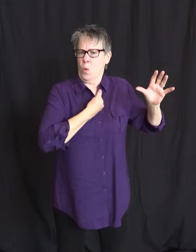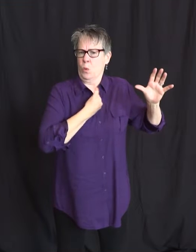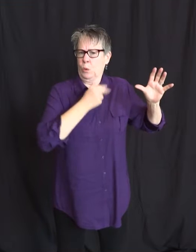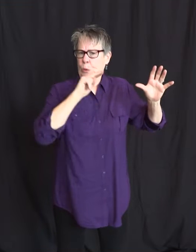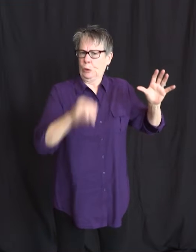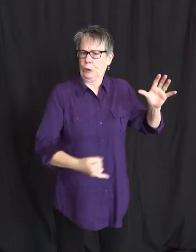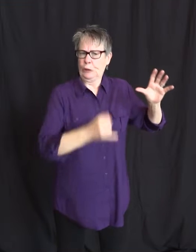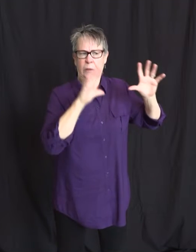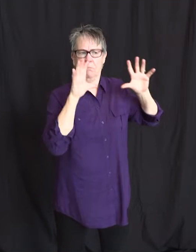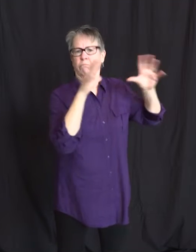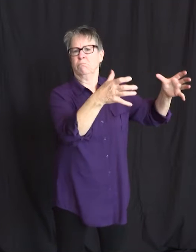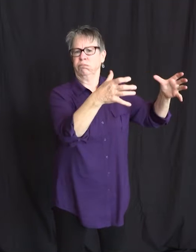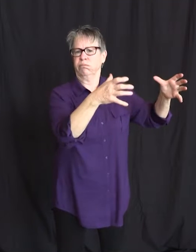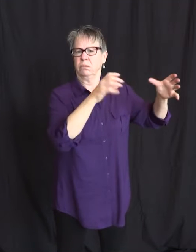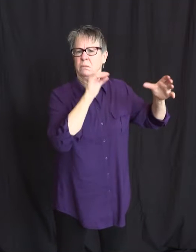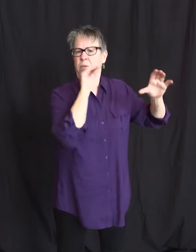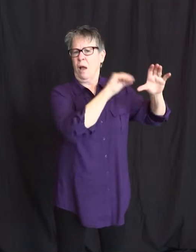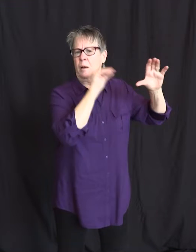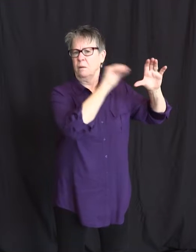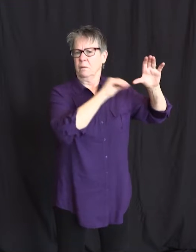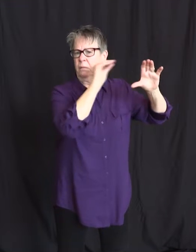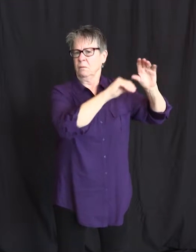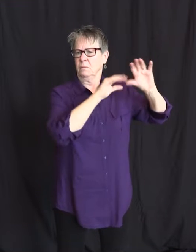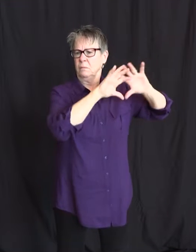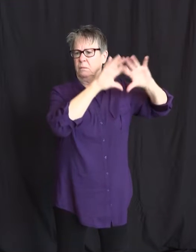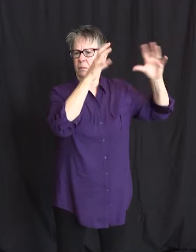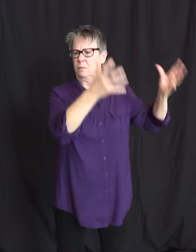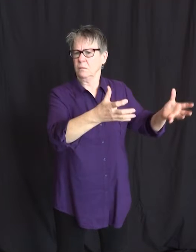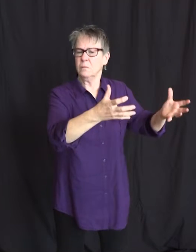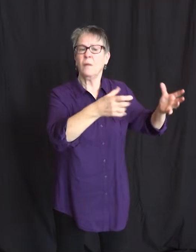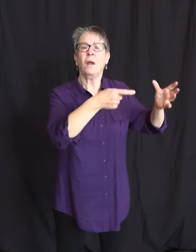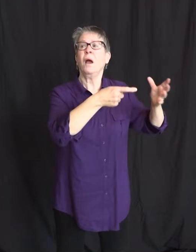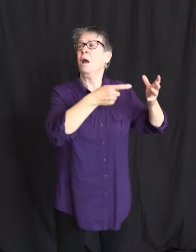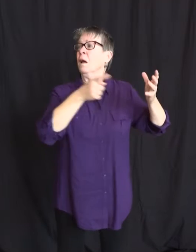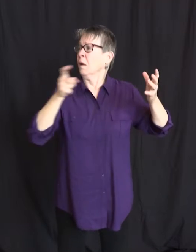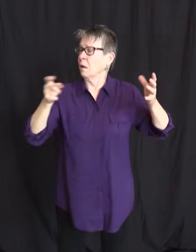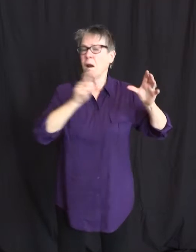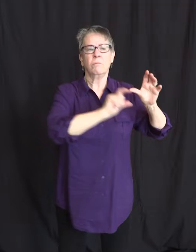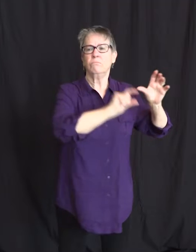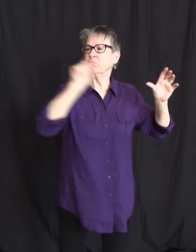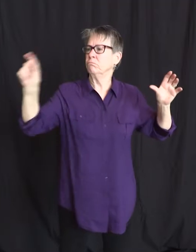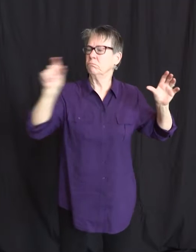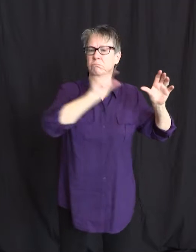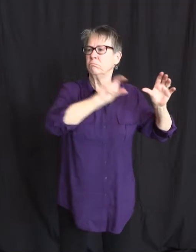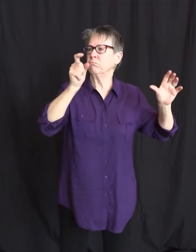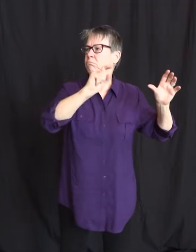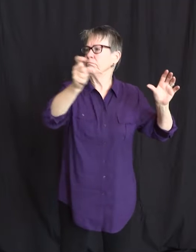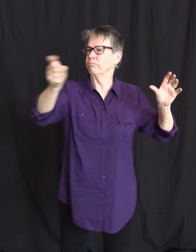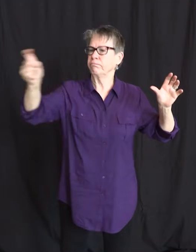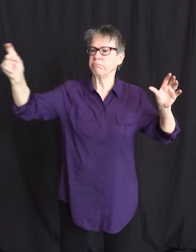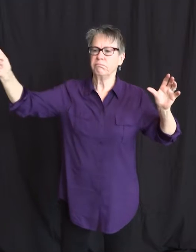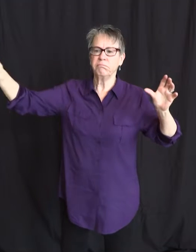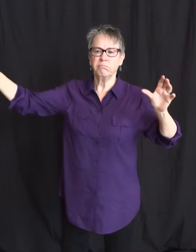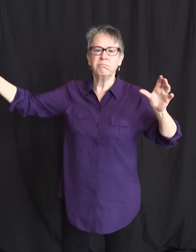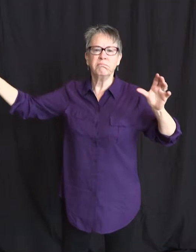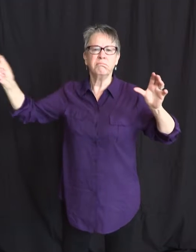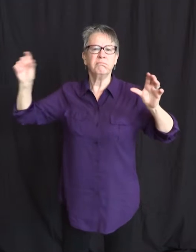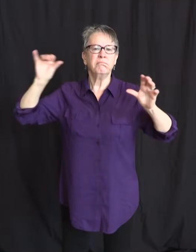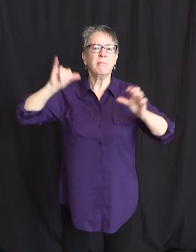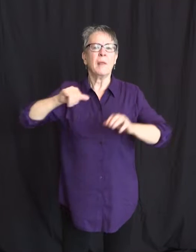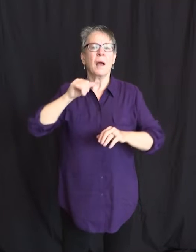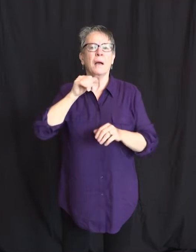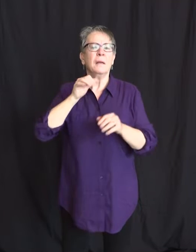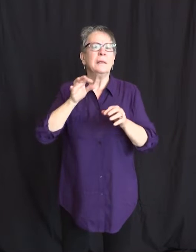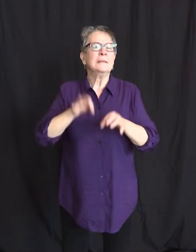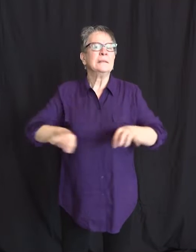our frontline health and public safety responders, but also our essential workforce. And it also means we